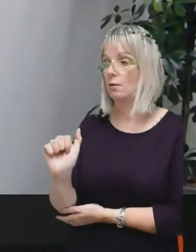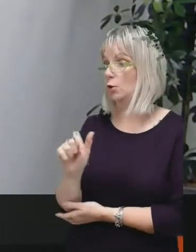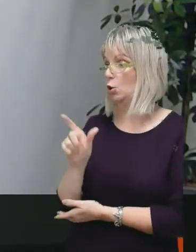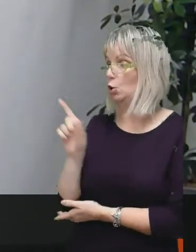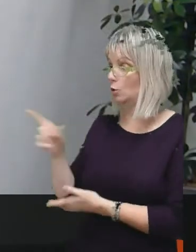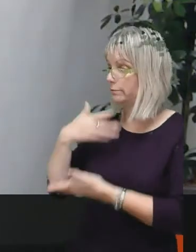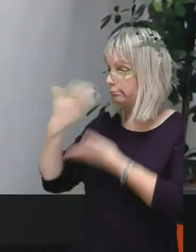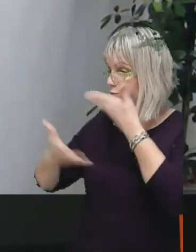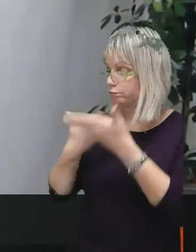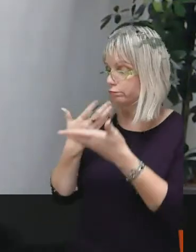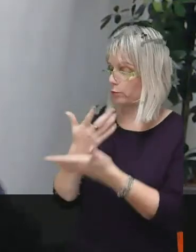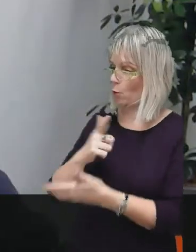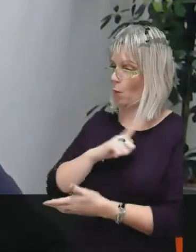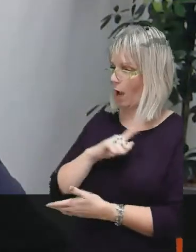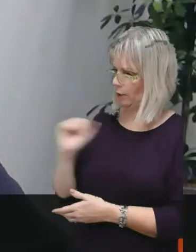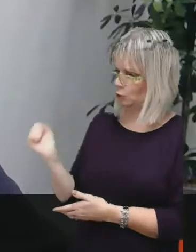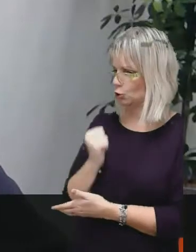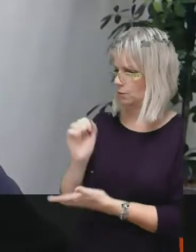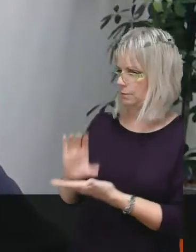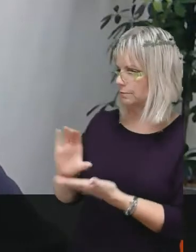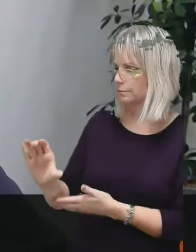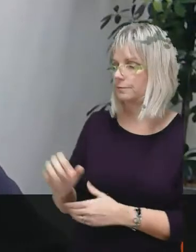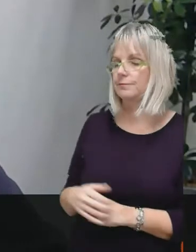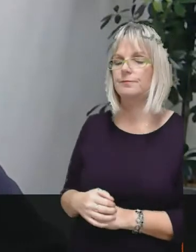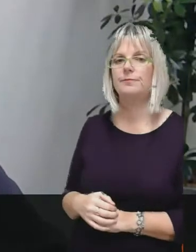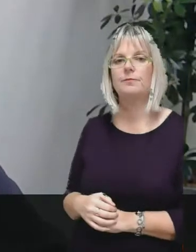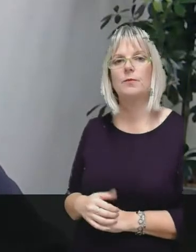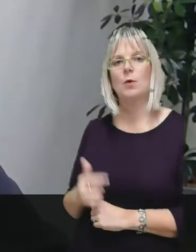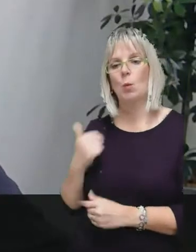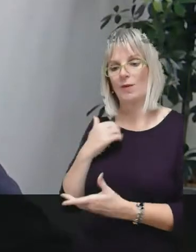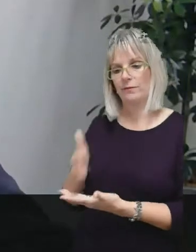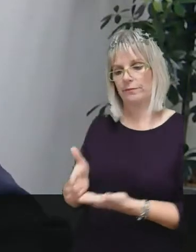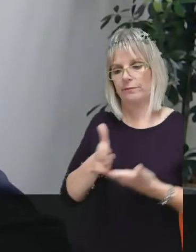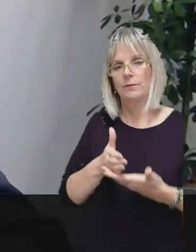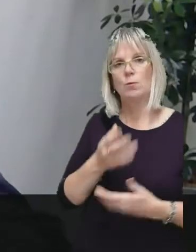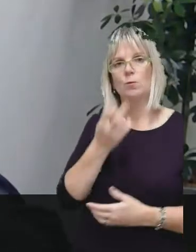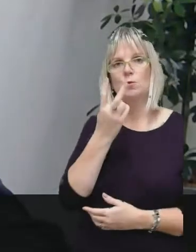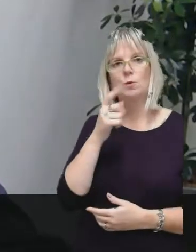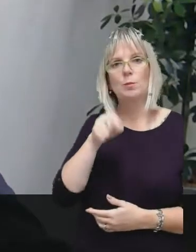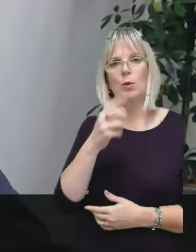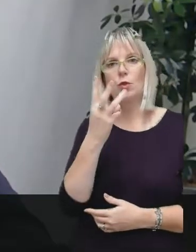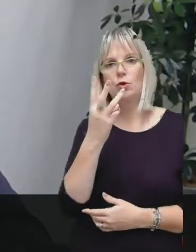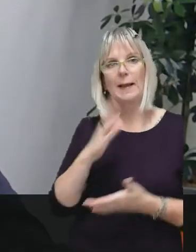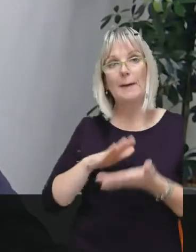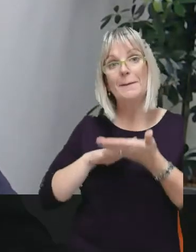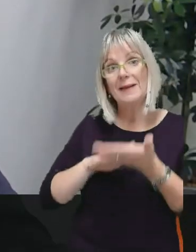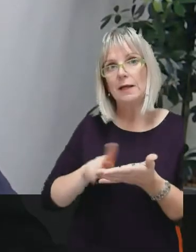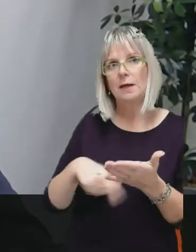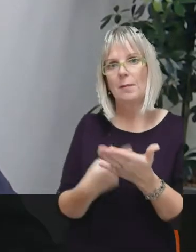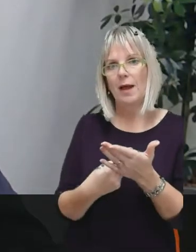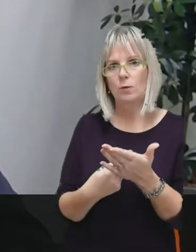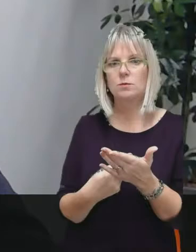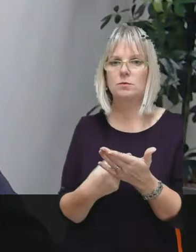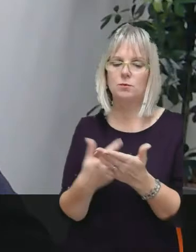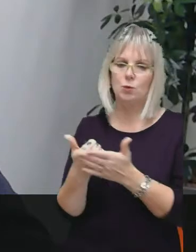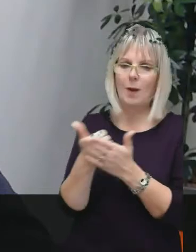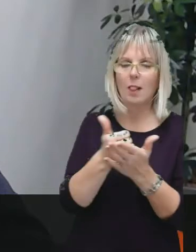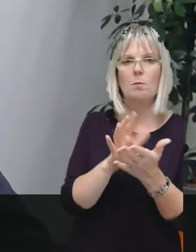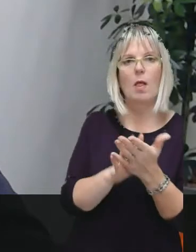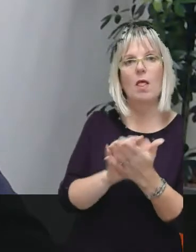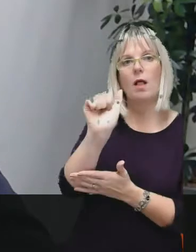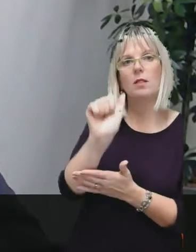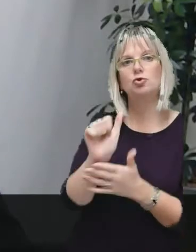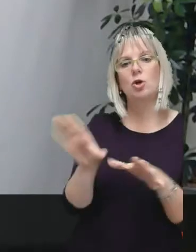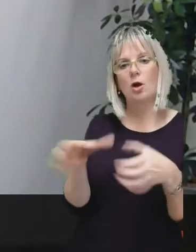aside £2.3 million to help at the culture at risk office in helping the industry that you're